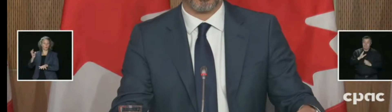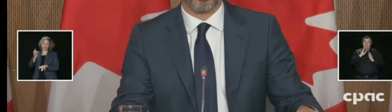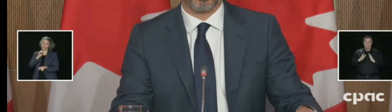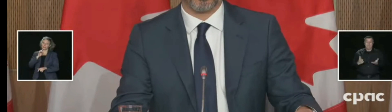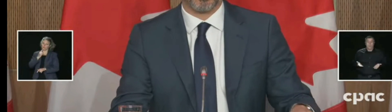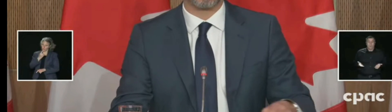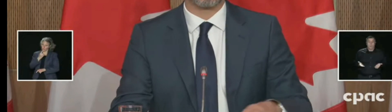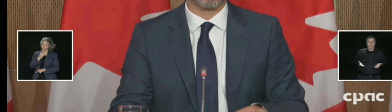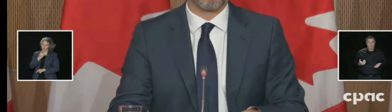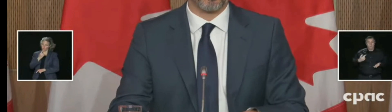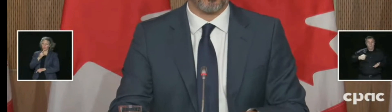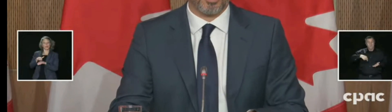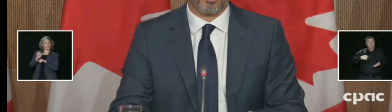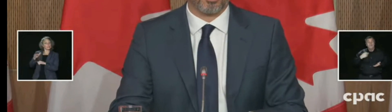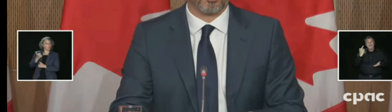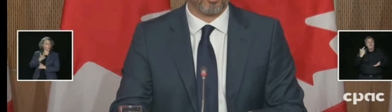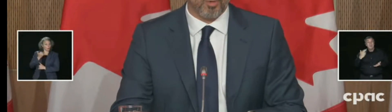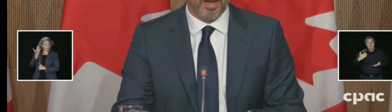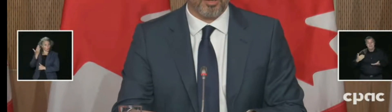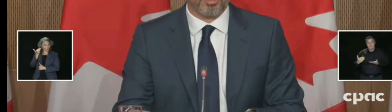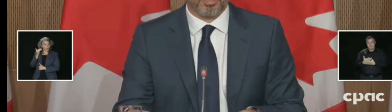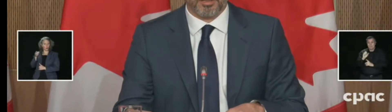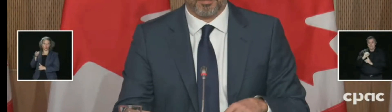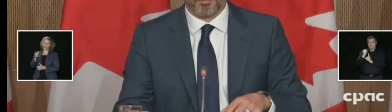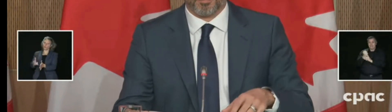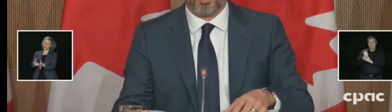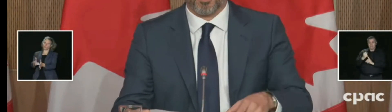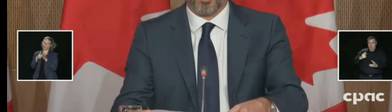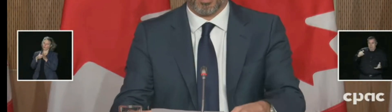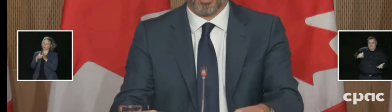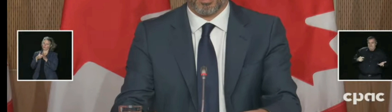this because the situation requires it.